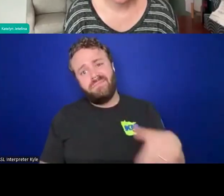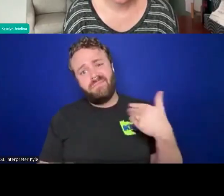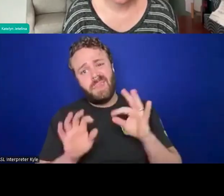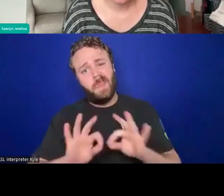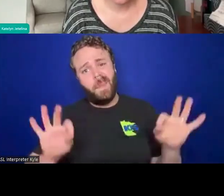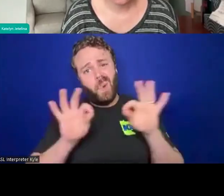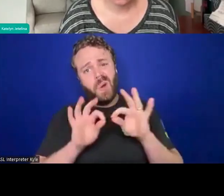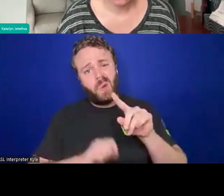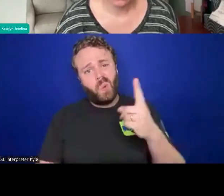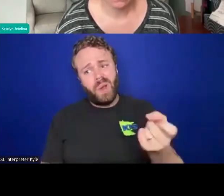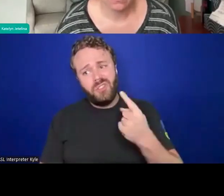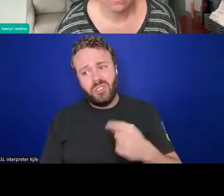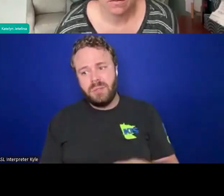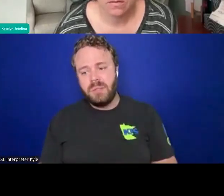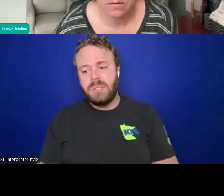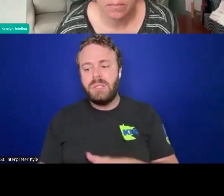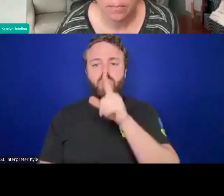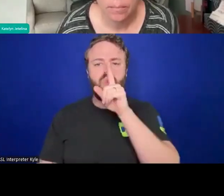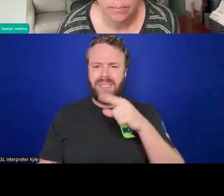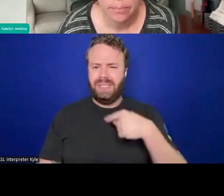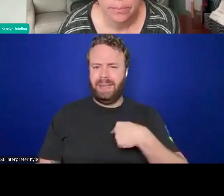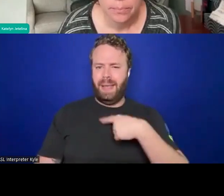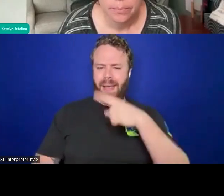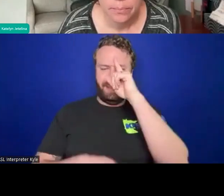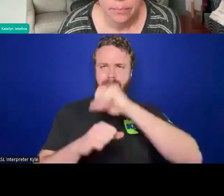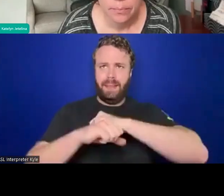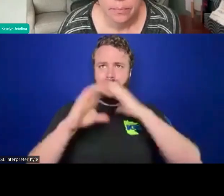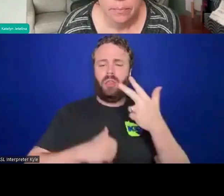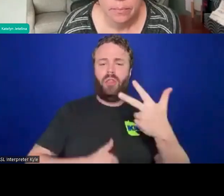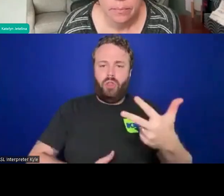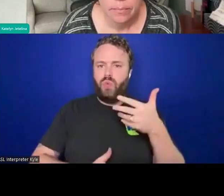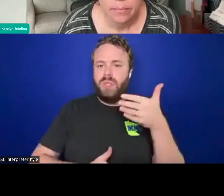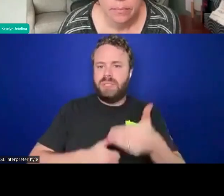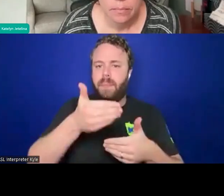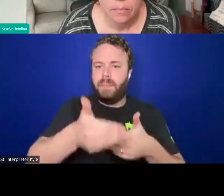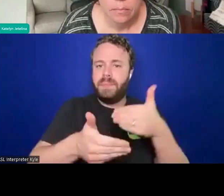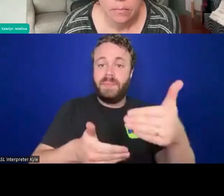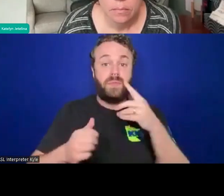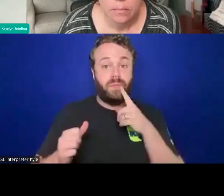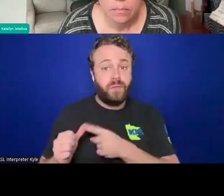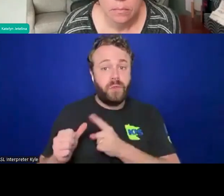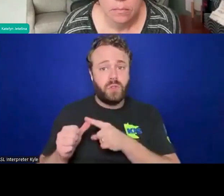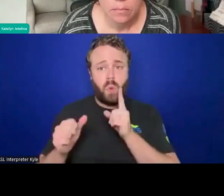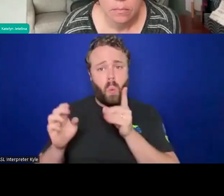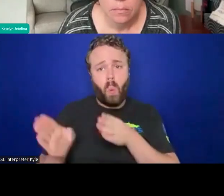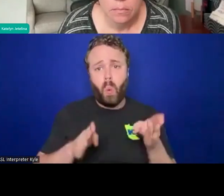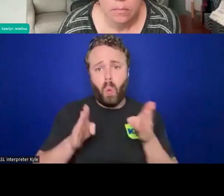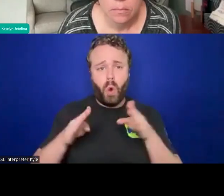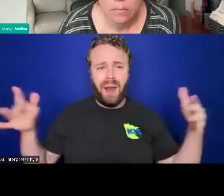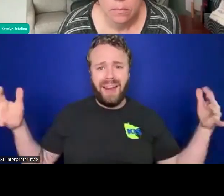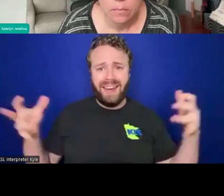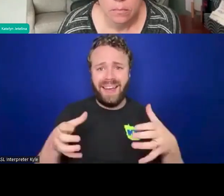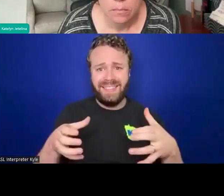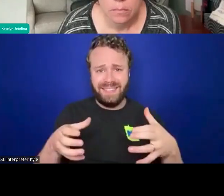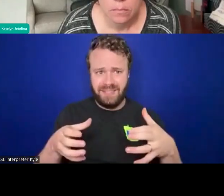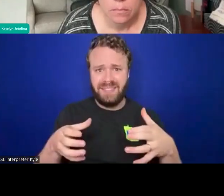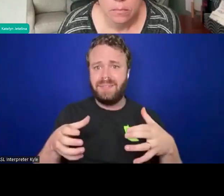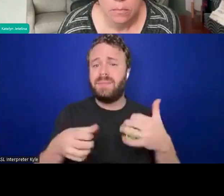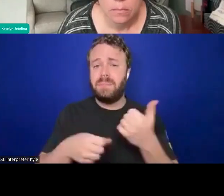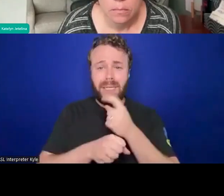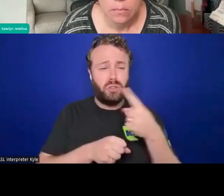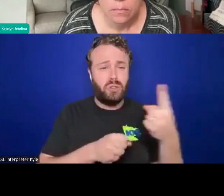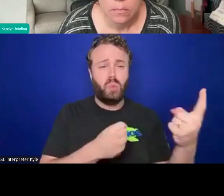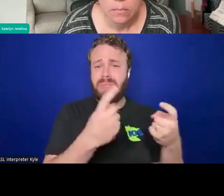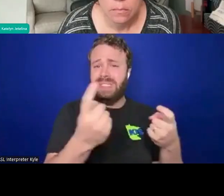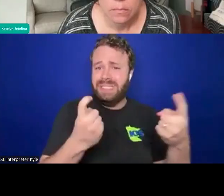this in essentially three steps. So one is organizing, casting a really wide net, ensuring that when we think of who to